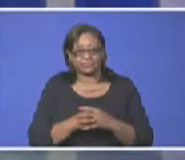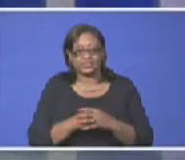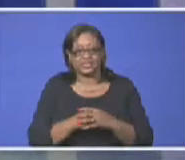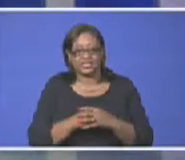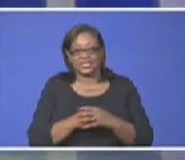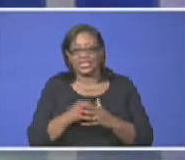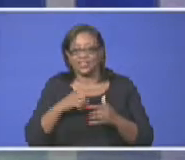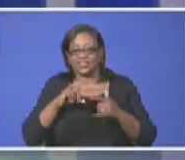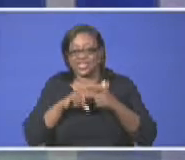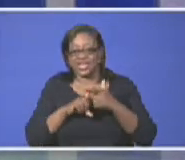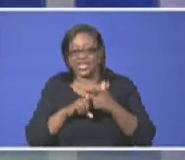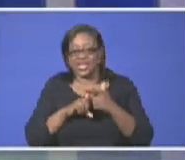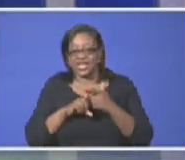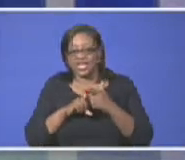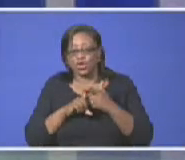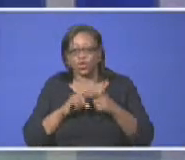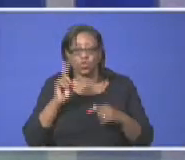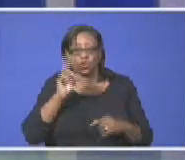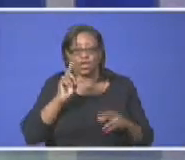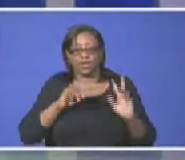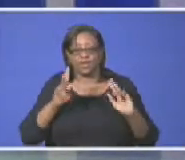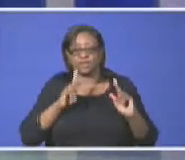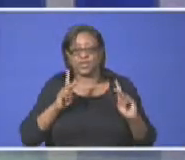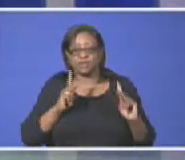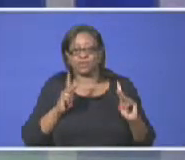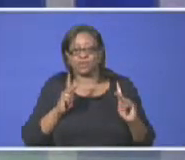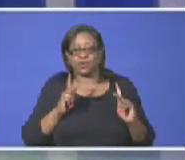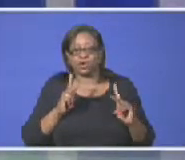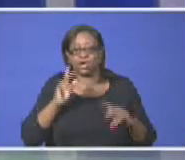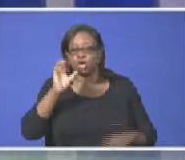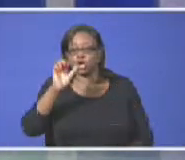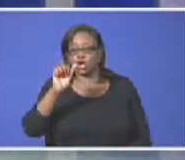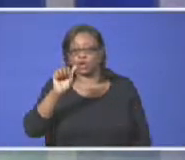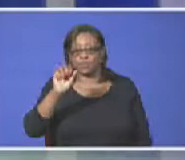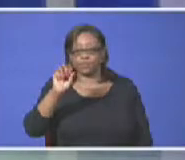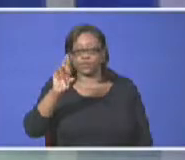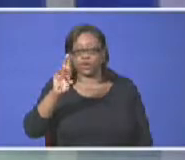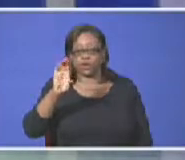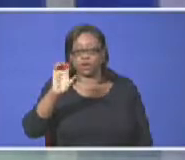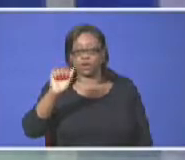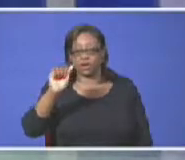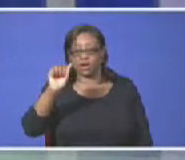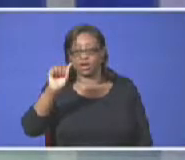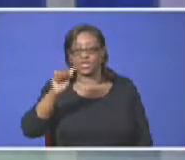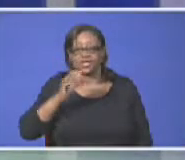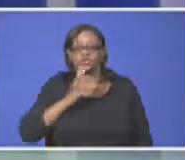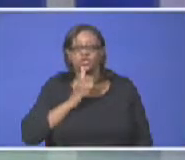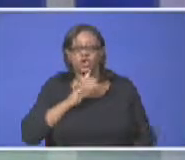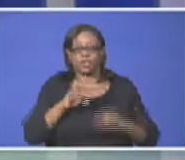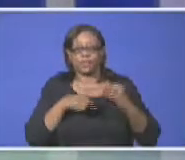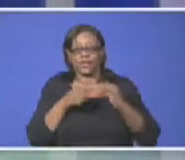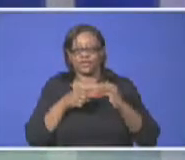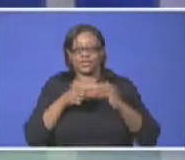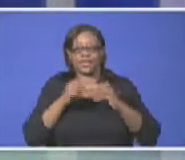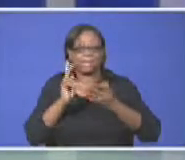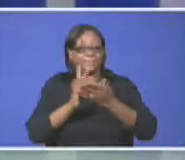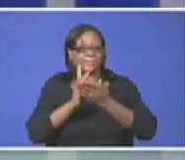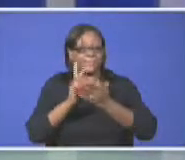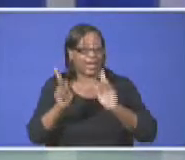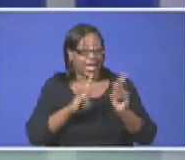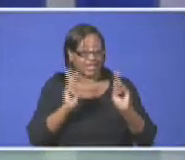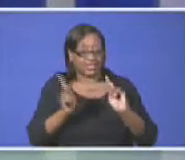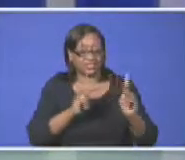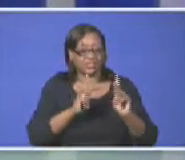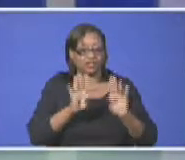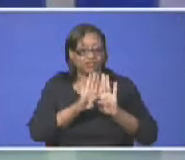Officials at the Utilities Regulation and Competition Authority, Urca, recently unveiling its strategic plan for 2021. The